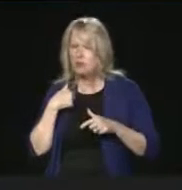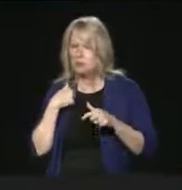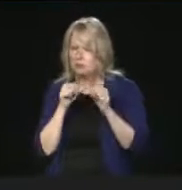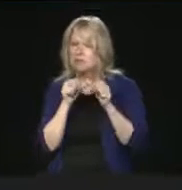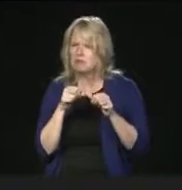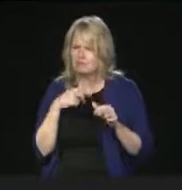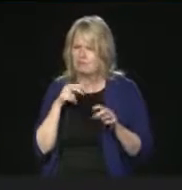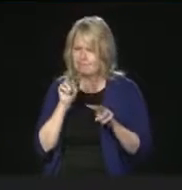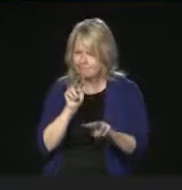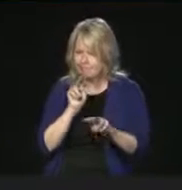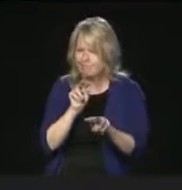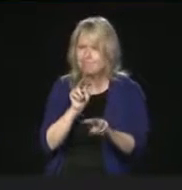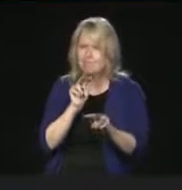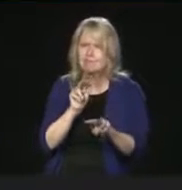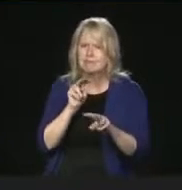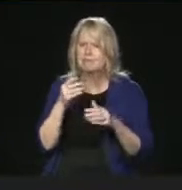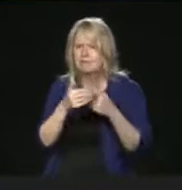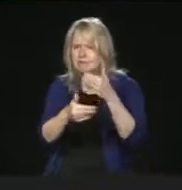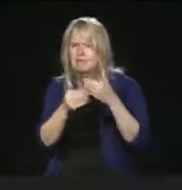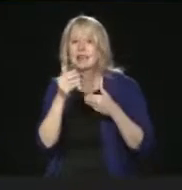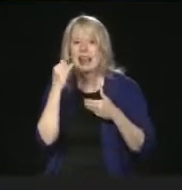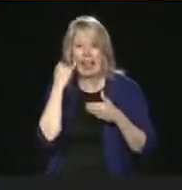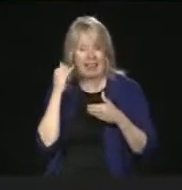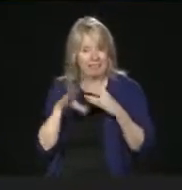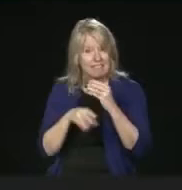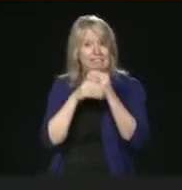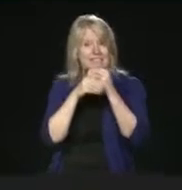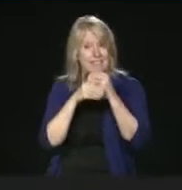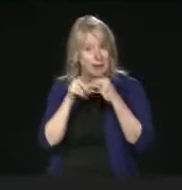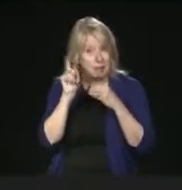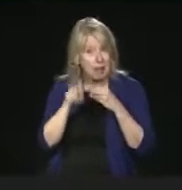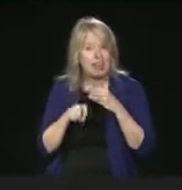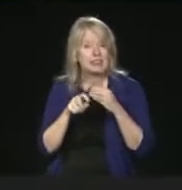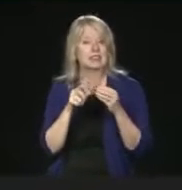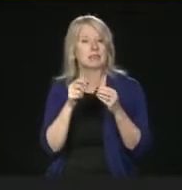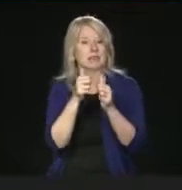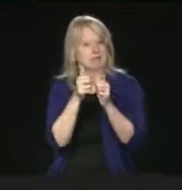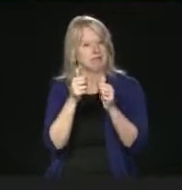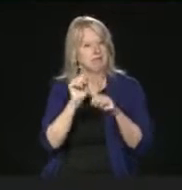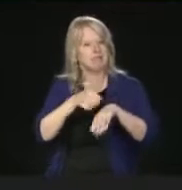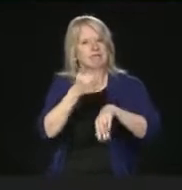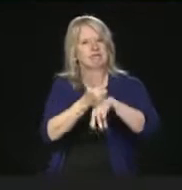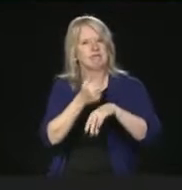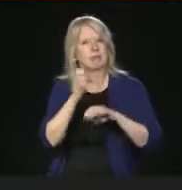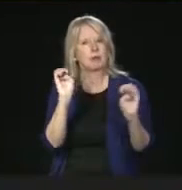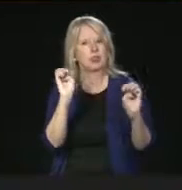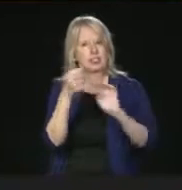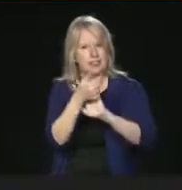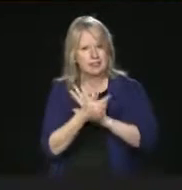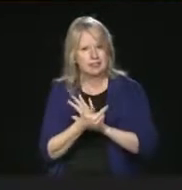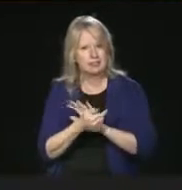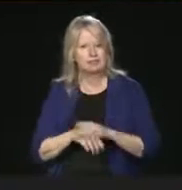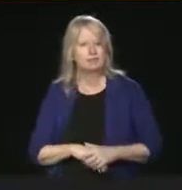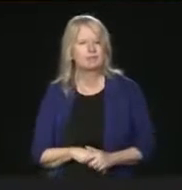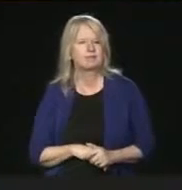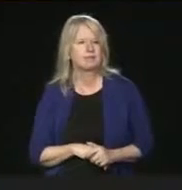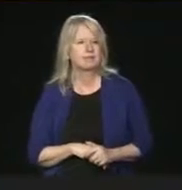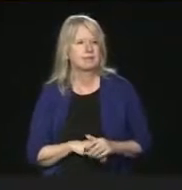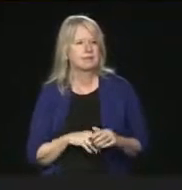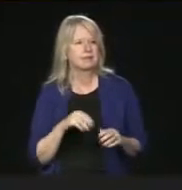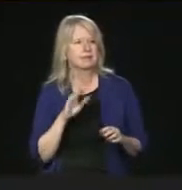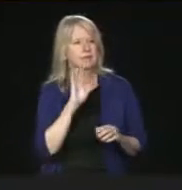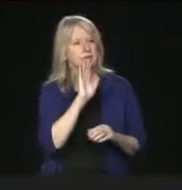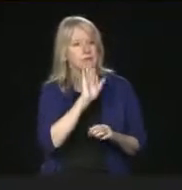it's necessary to move forward with the Emergencies Act. Your party took down a public appeal that used the COVID crisis